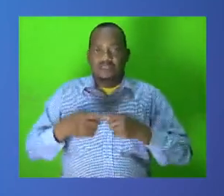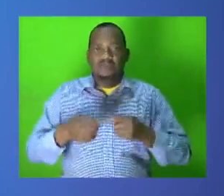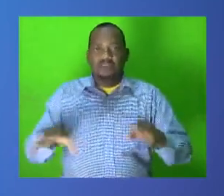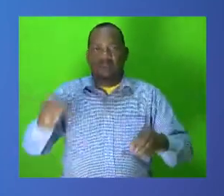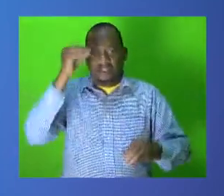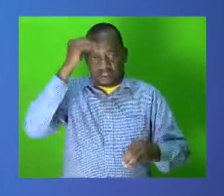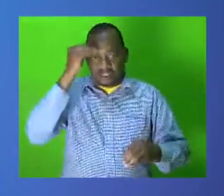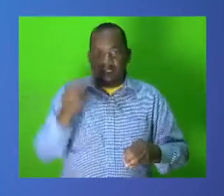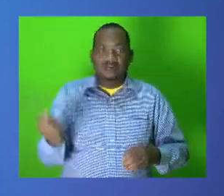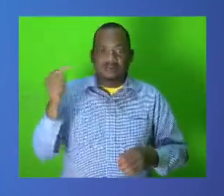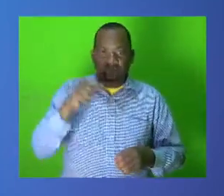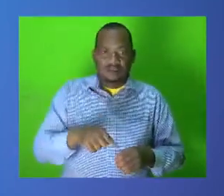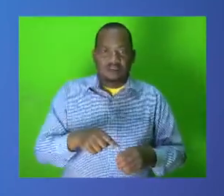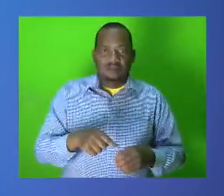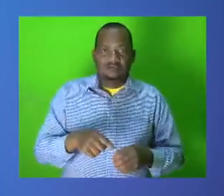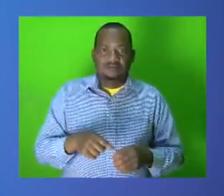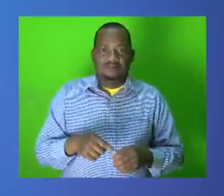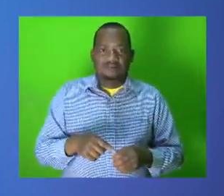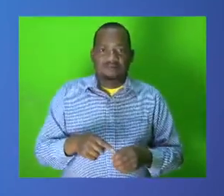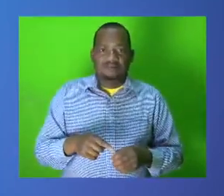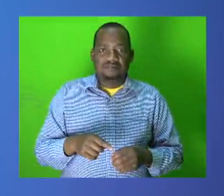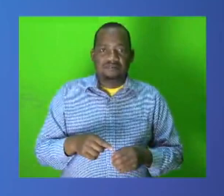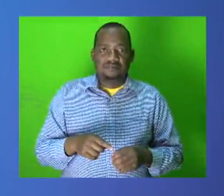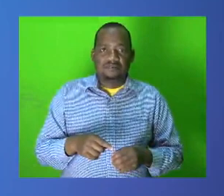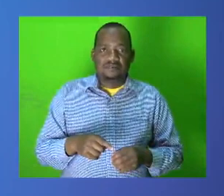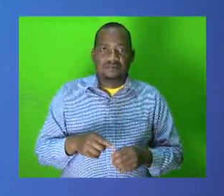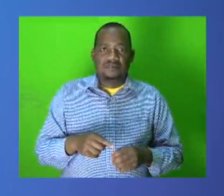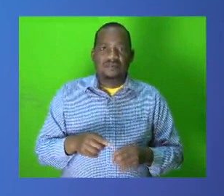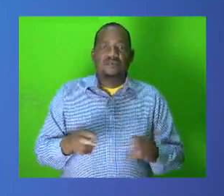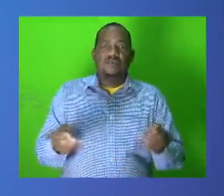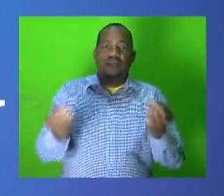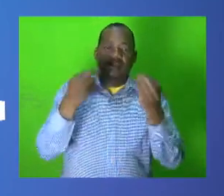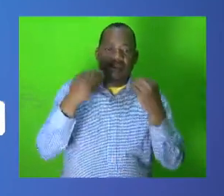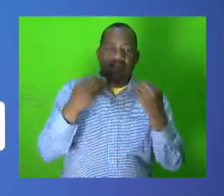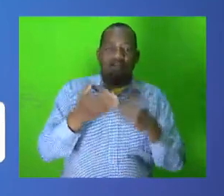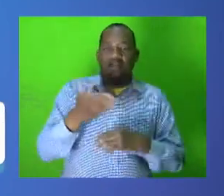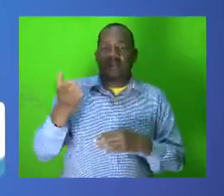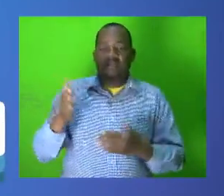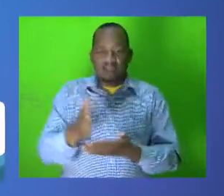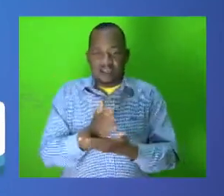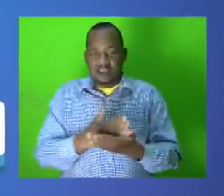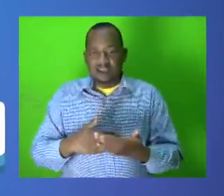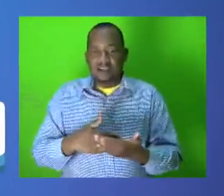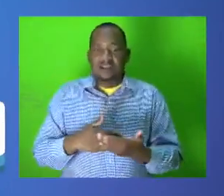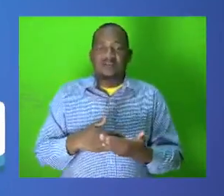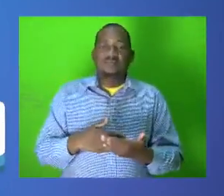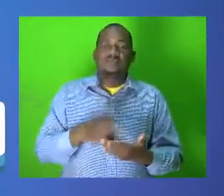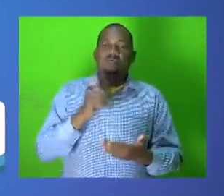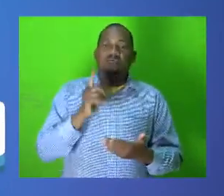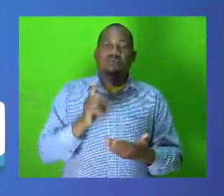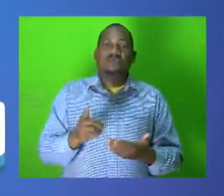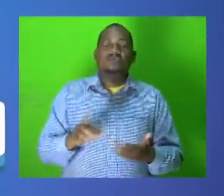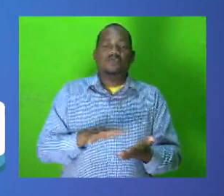dear students, is the importance of research in day-to-day